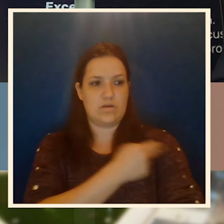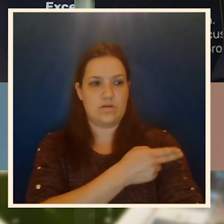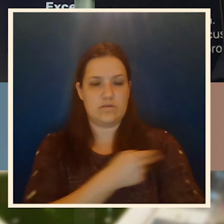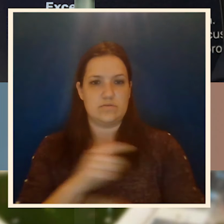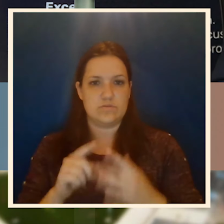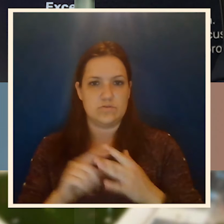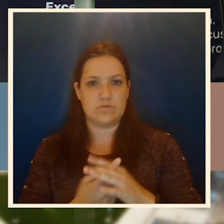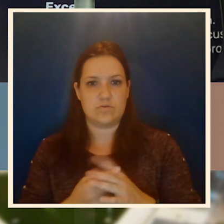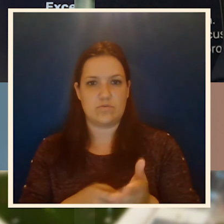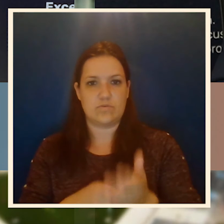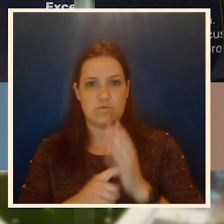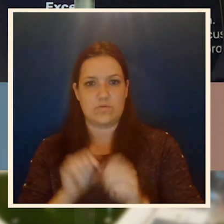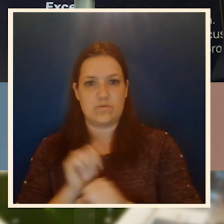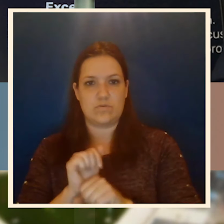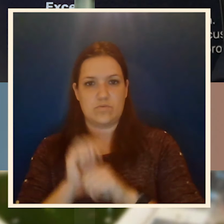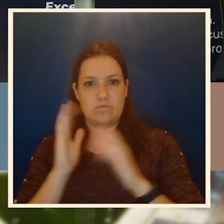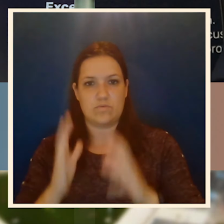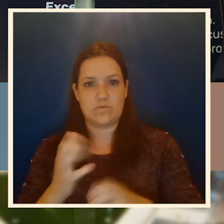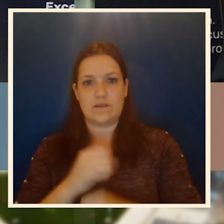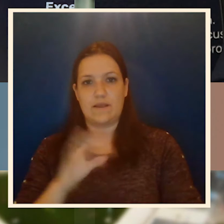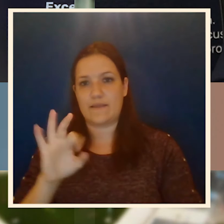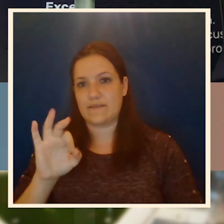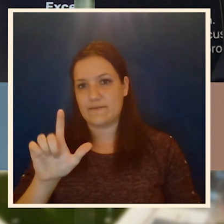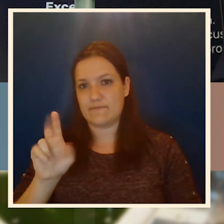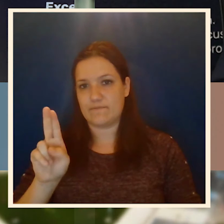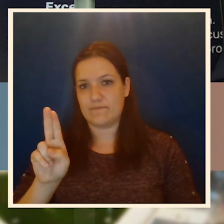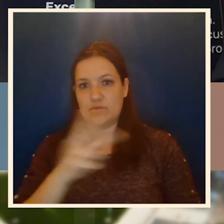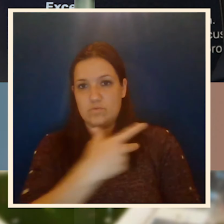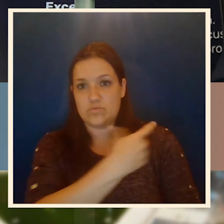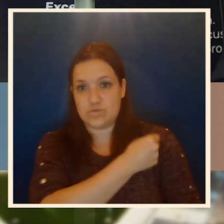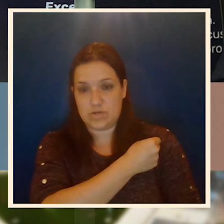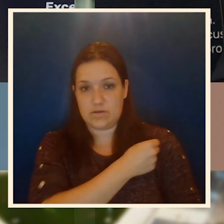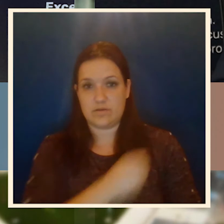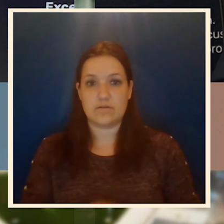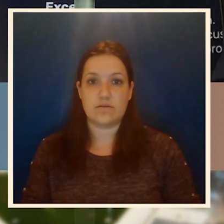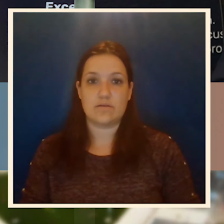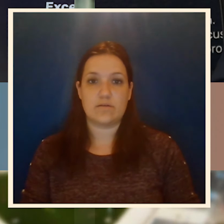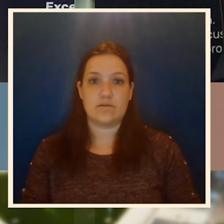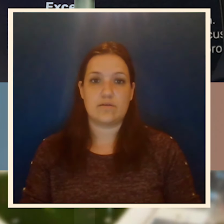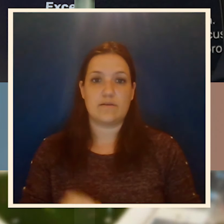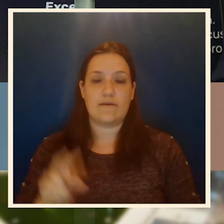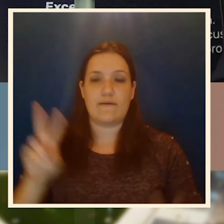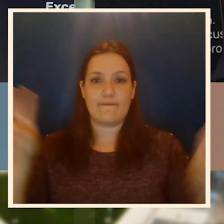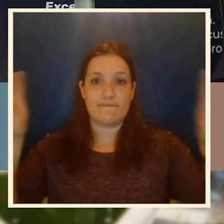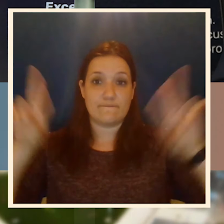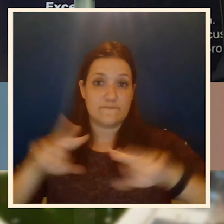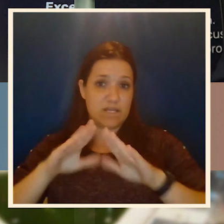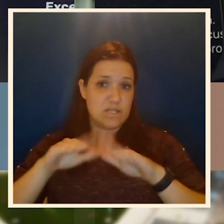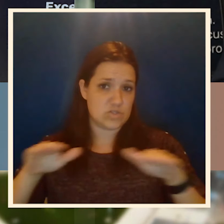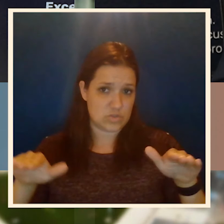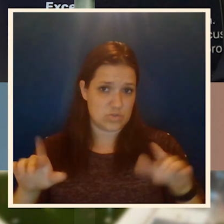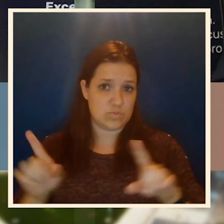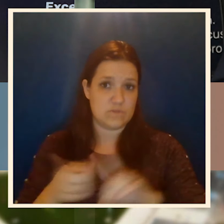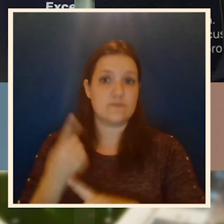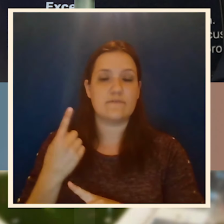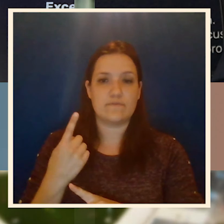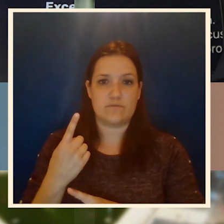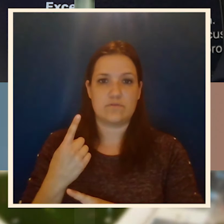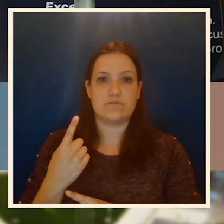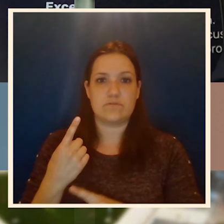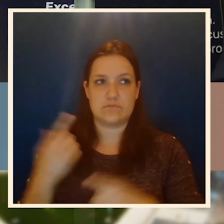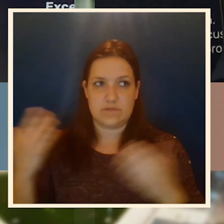question. So a number of years ago, hospitals began to mandate that their employees get a flu vaccine